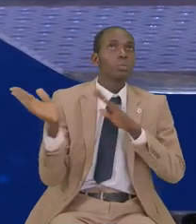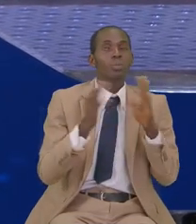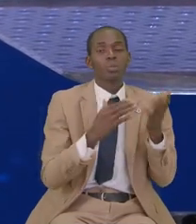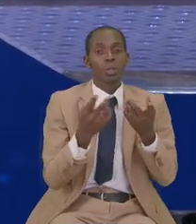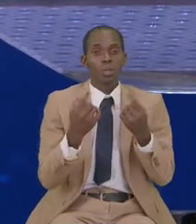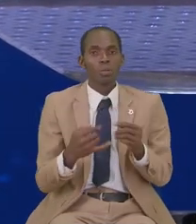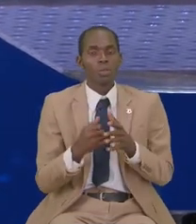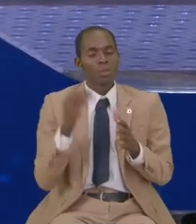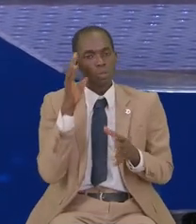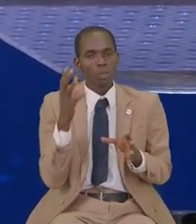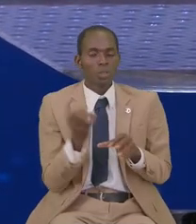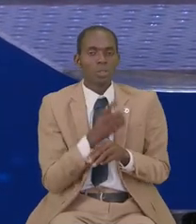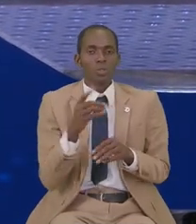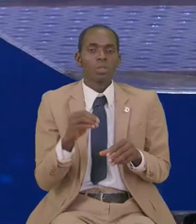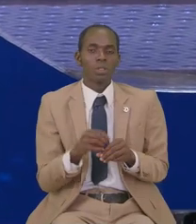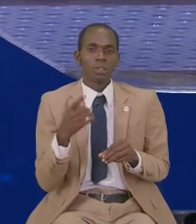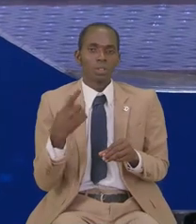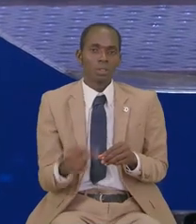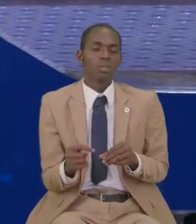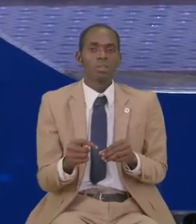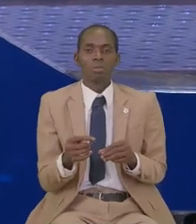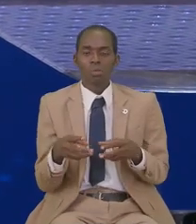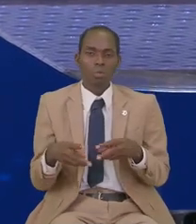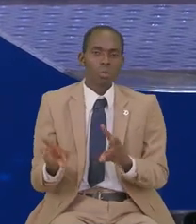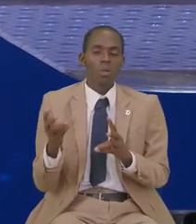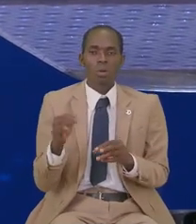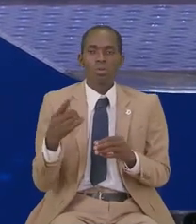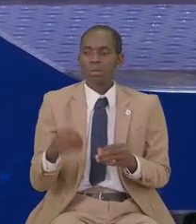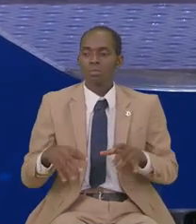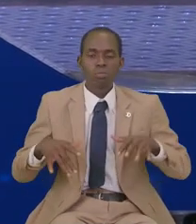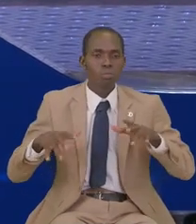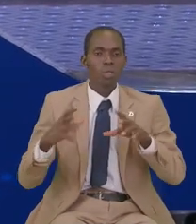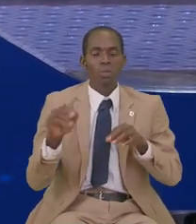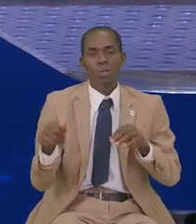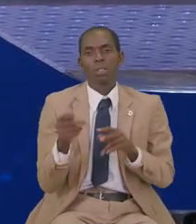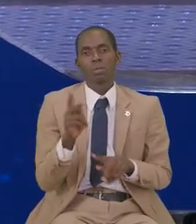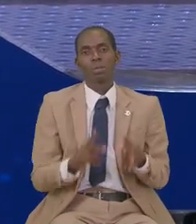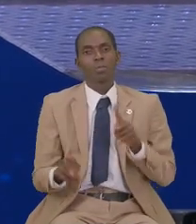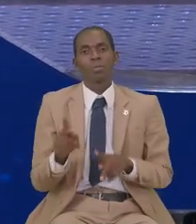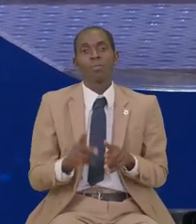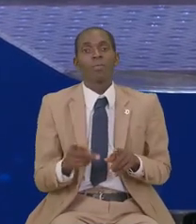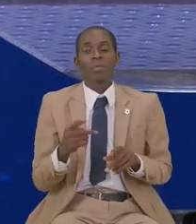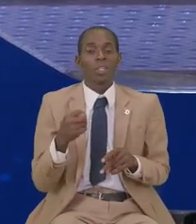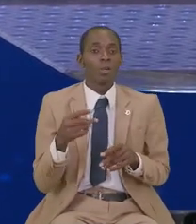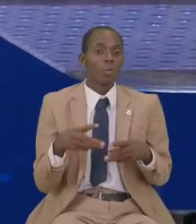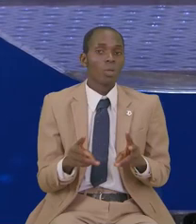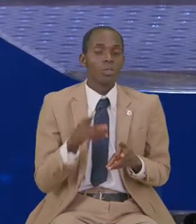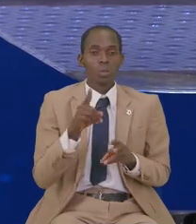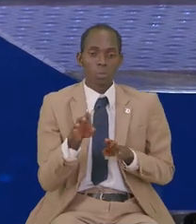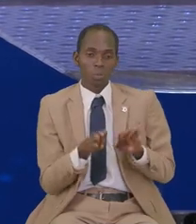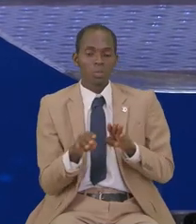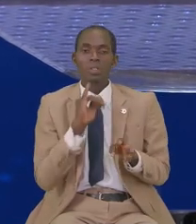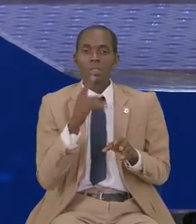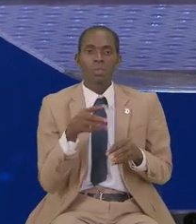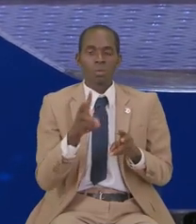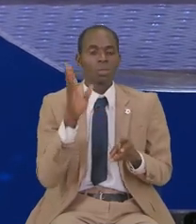in the direction of the majority of the people. The way they live is the way you live. The way they talk